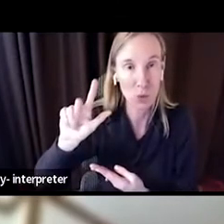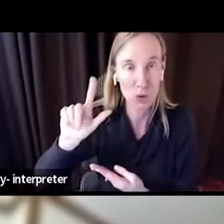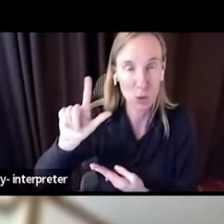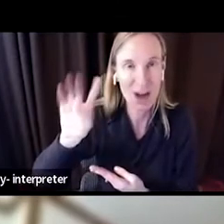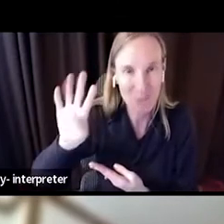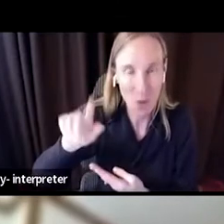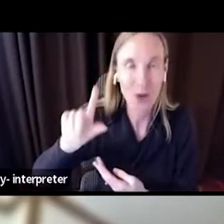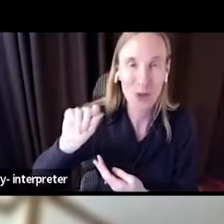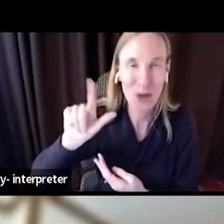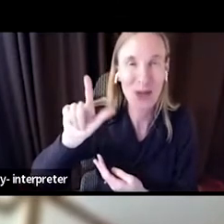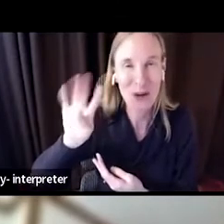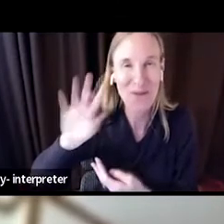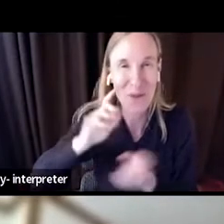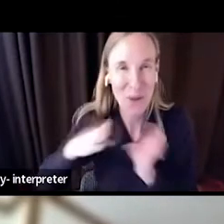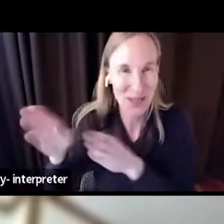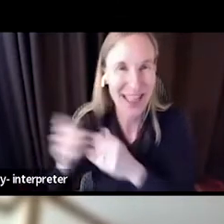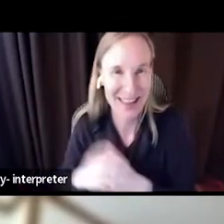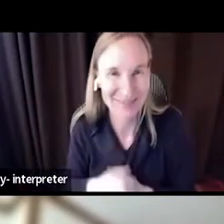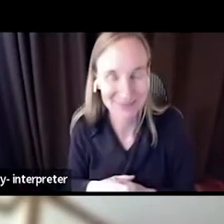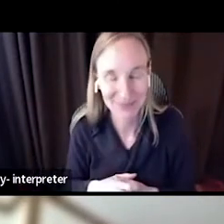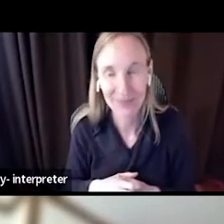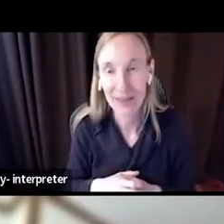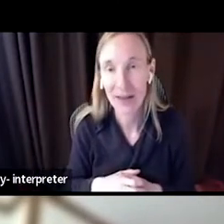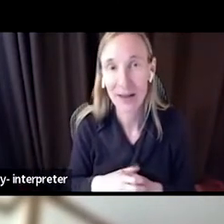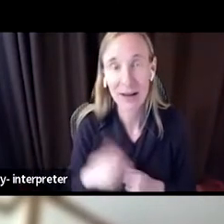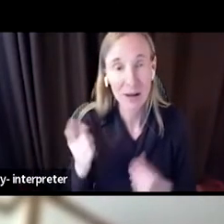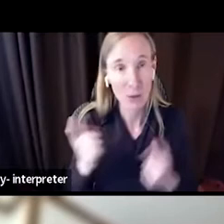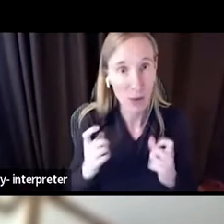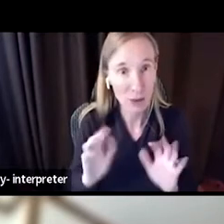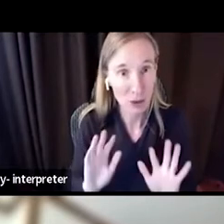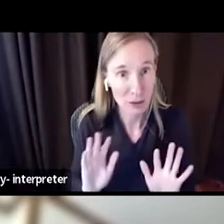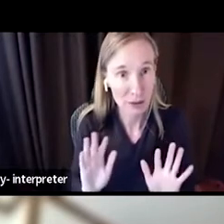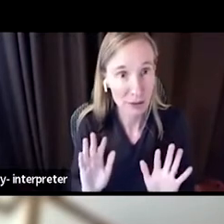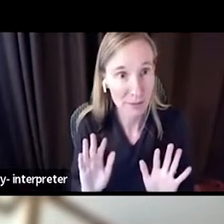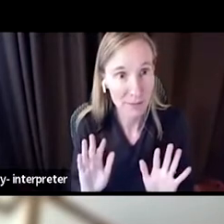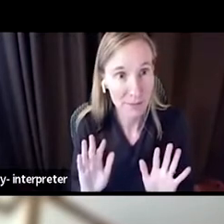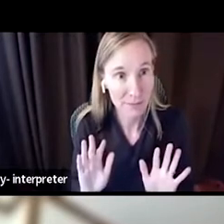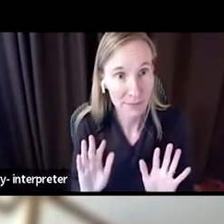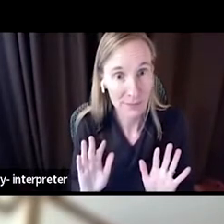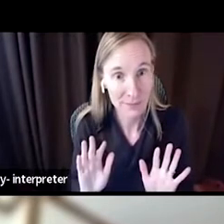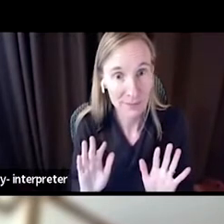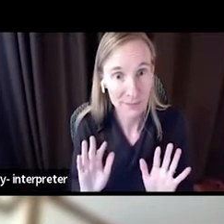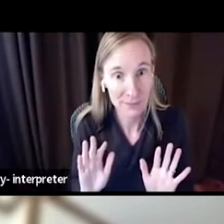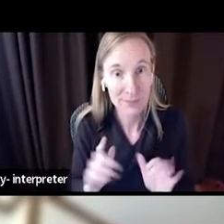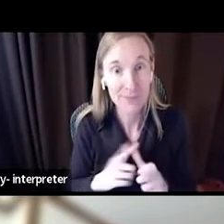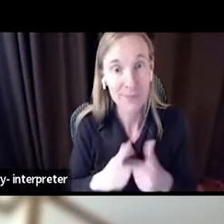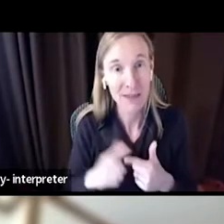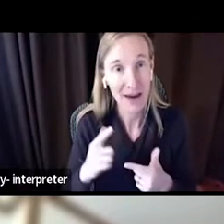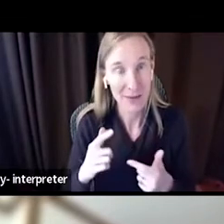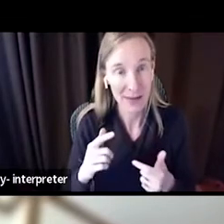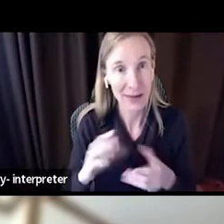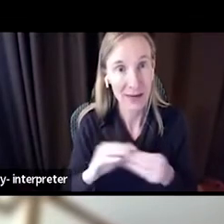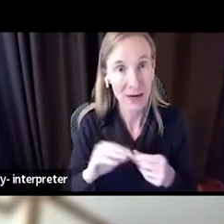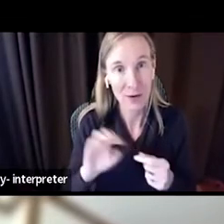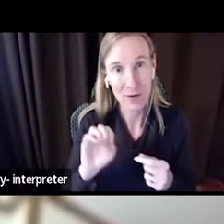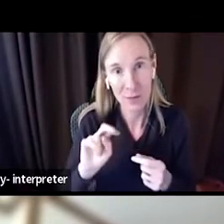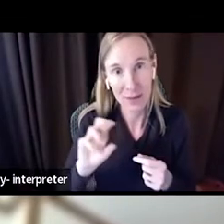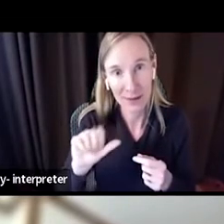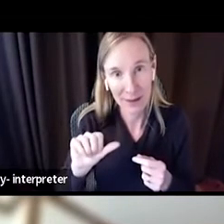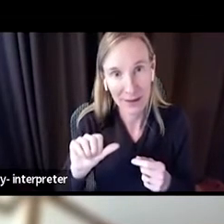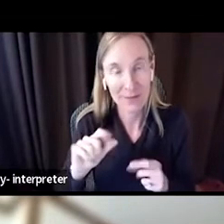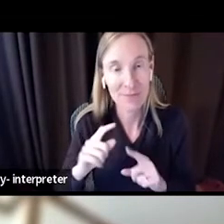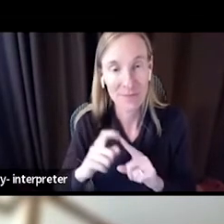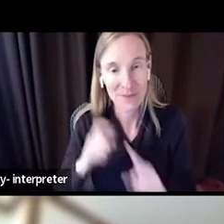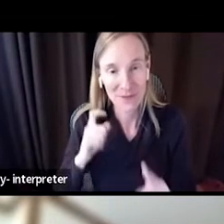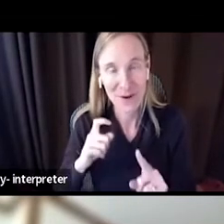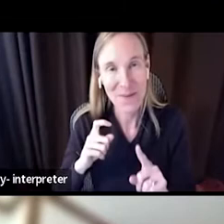we take questions and then maybe hear from Ina Backus as well from the Green Mountain? No, Ina's not from the Green Mountain Care Board. Ina's